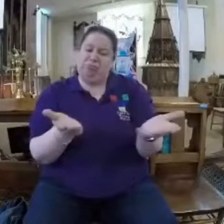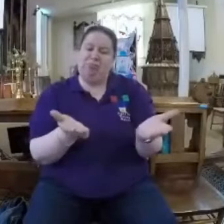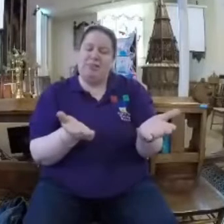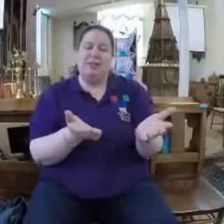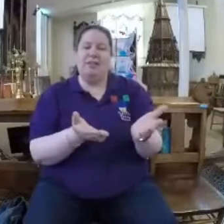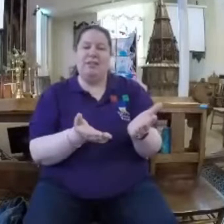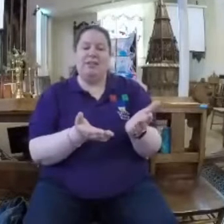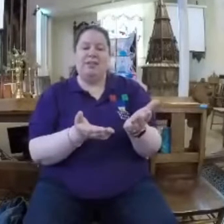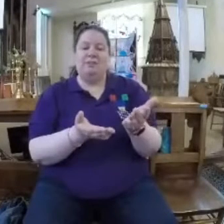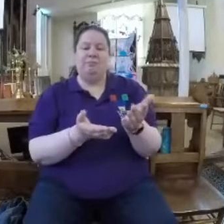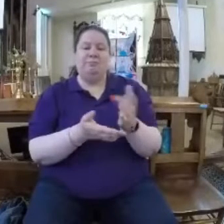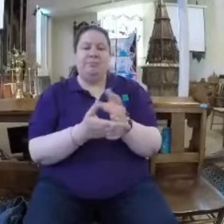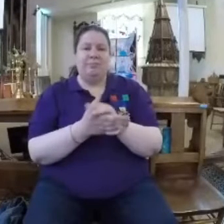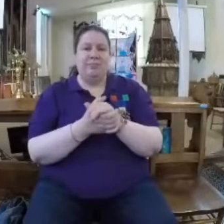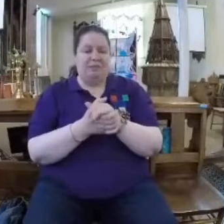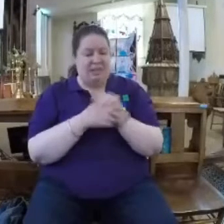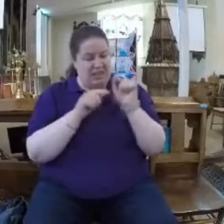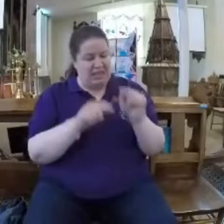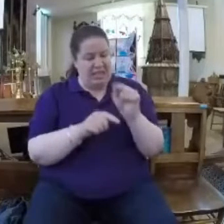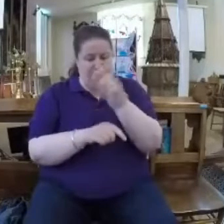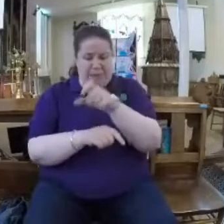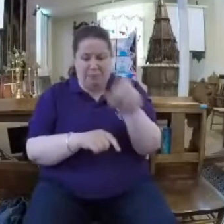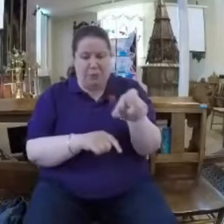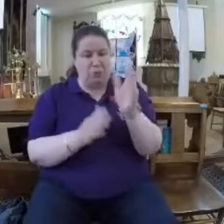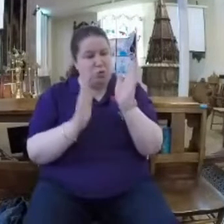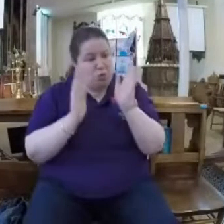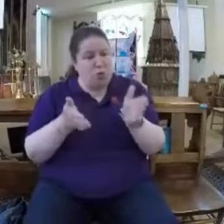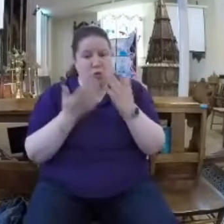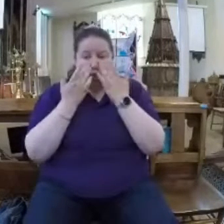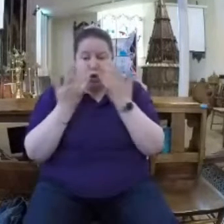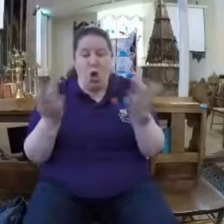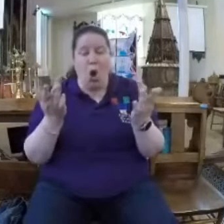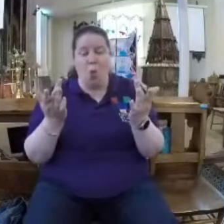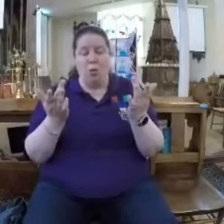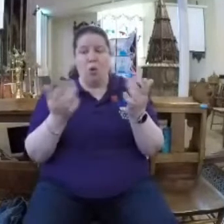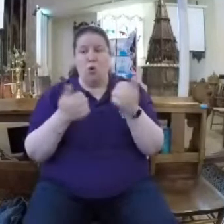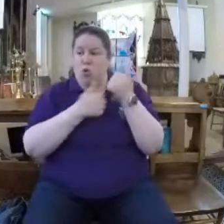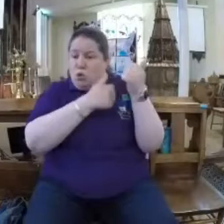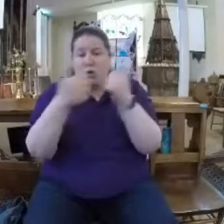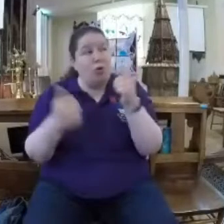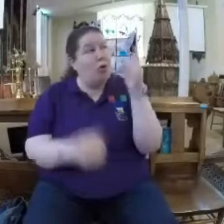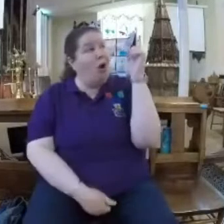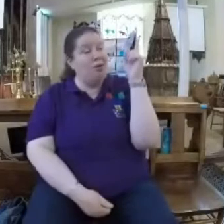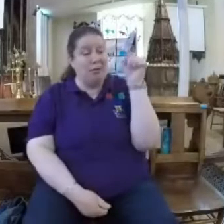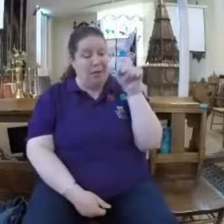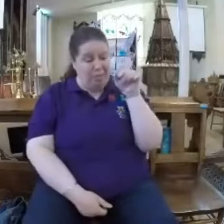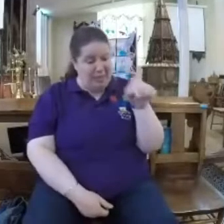fact, it's even worse because these people were supposed to demonstrate the goodness of God to the world. They've